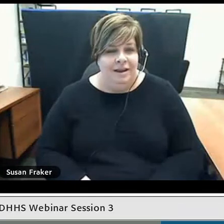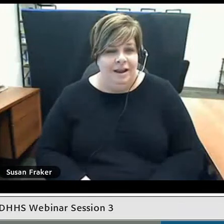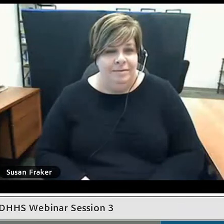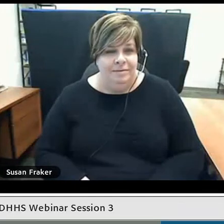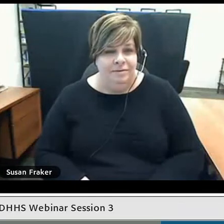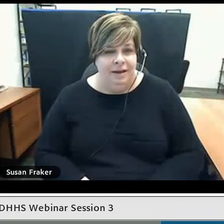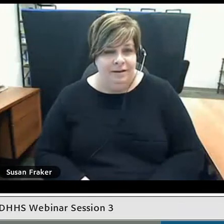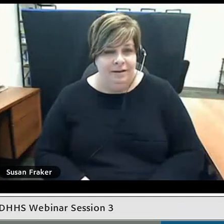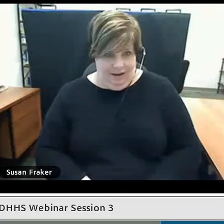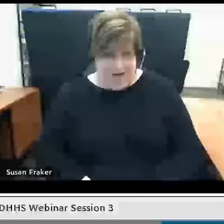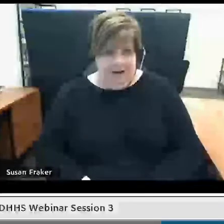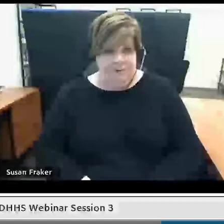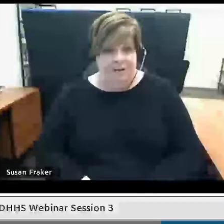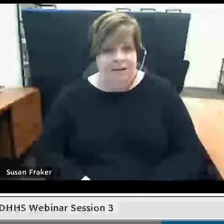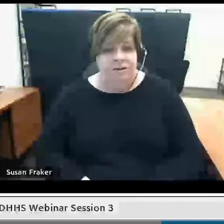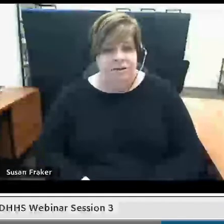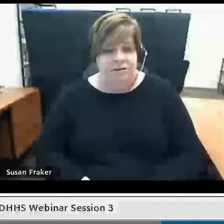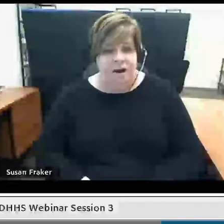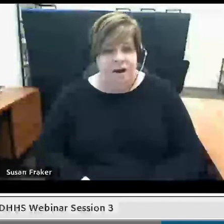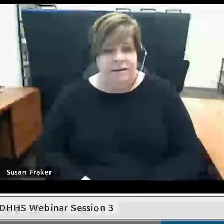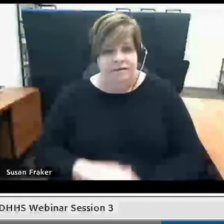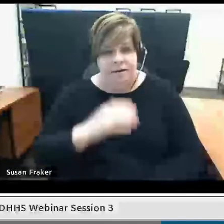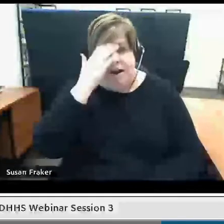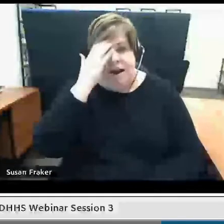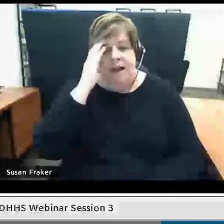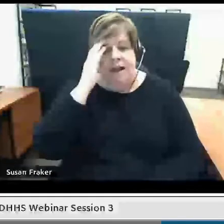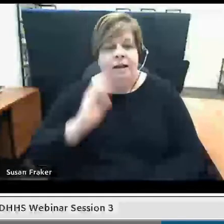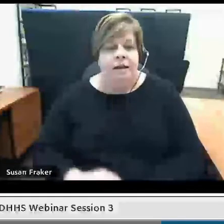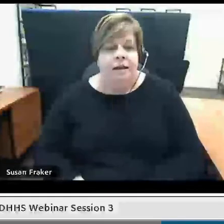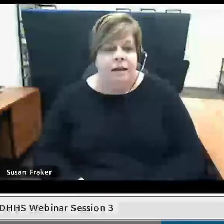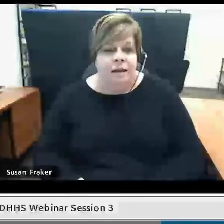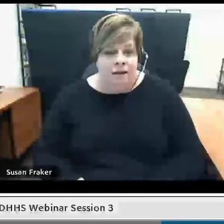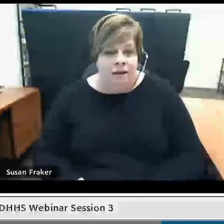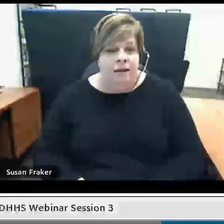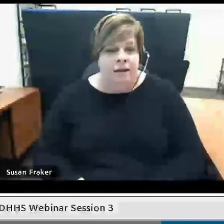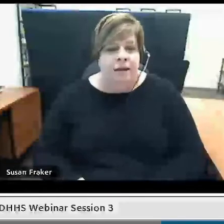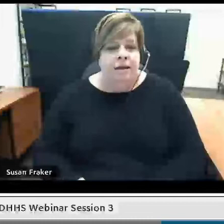Thank you, Deb. That was great. A great explanation of VRS and VRI.